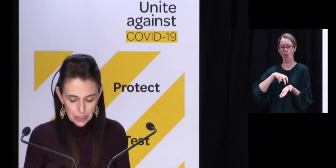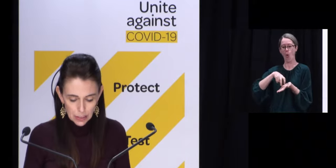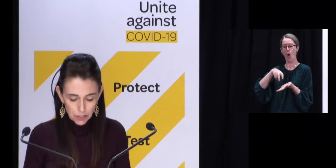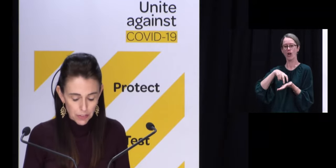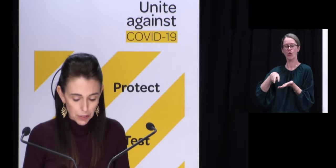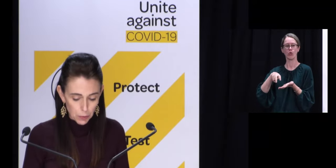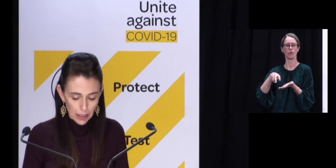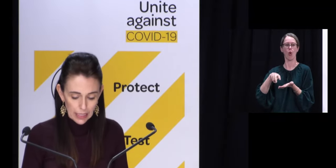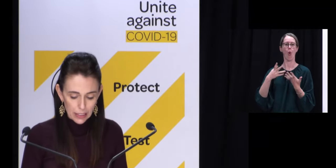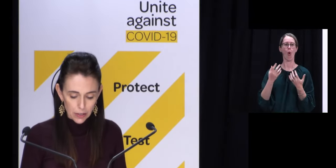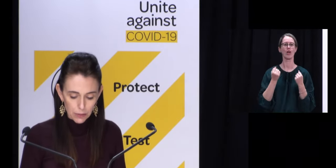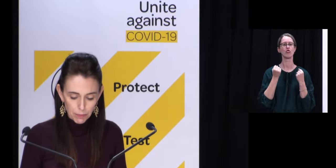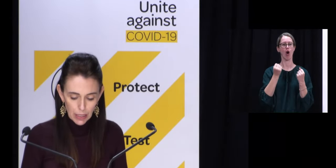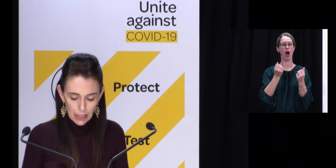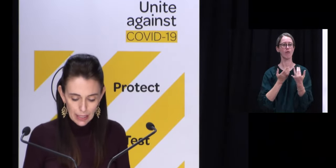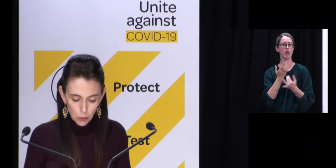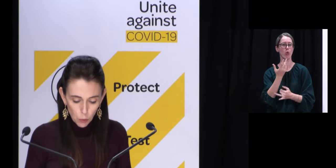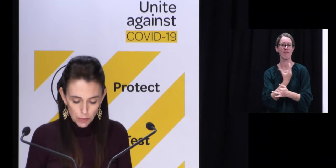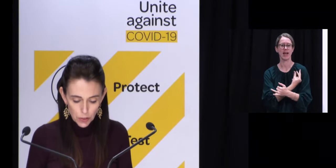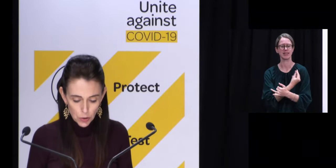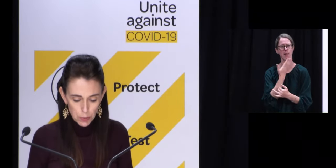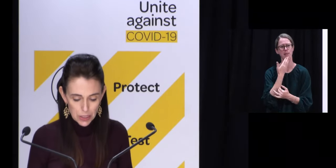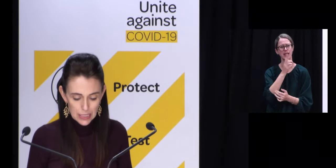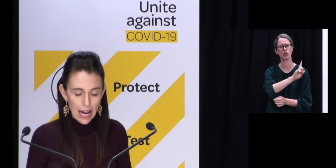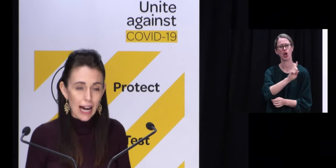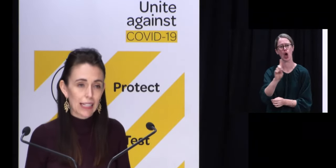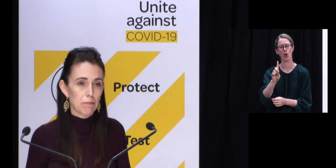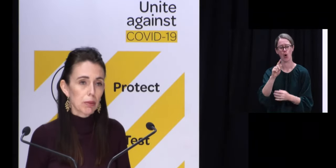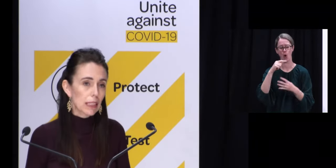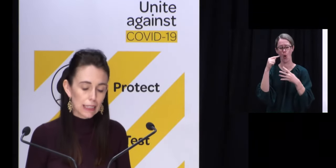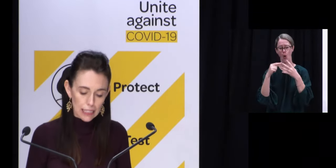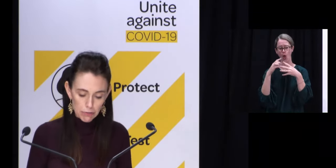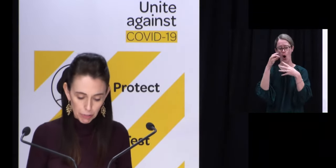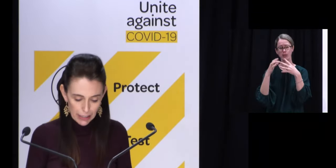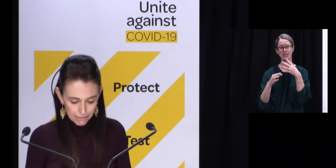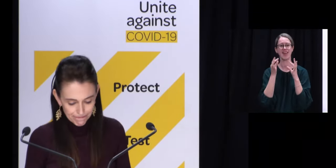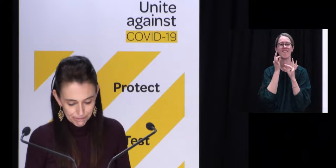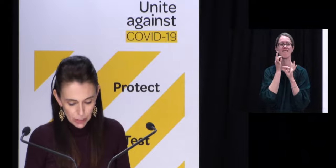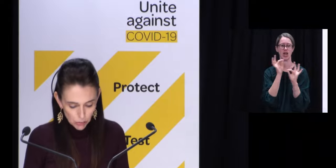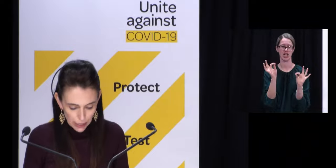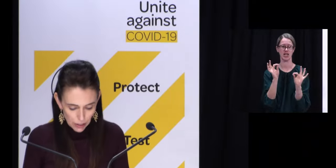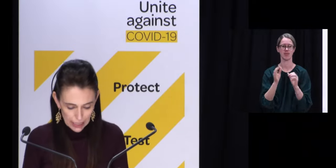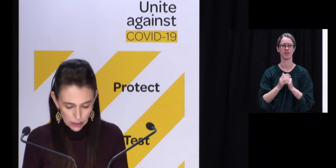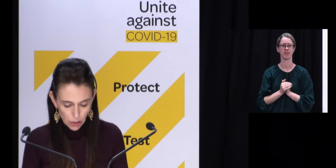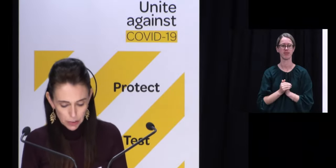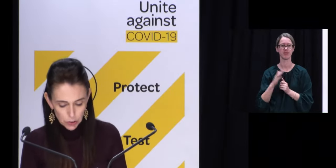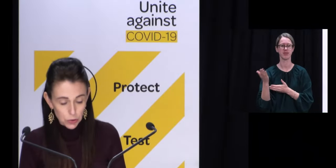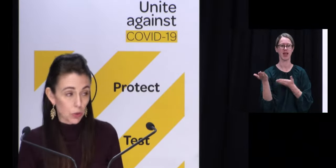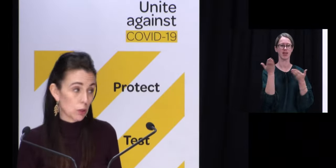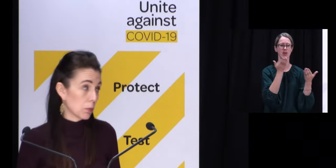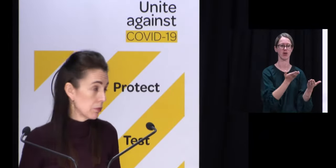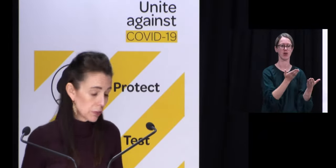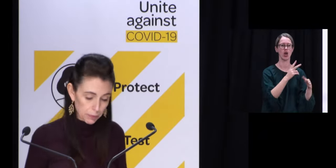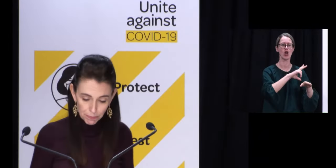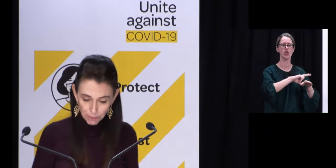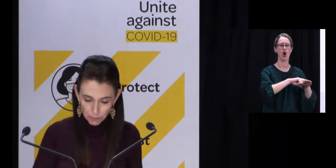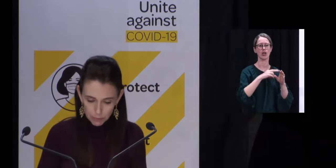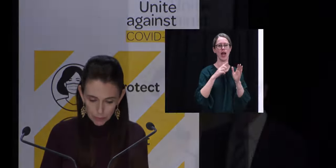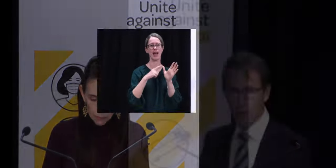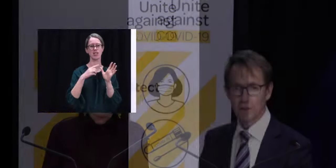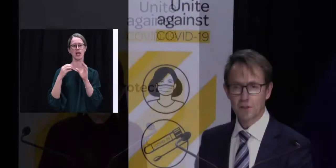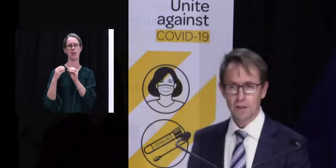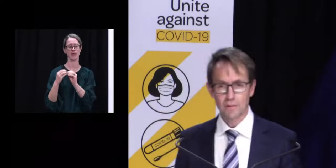drive-through center if there is one near you. And all of those options are completely free. I will now hand over to Dr. Bloomfield.